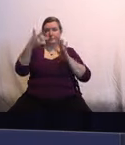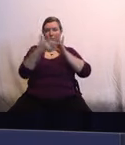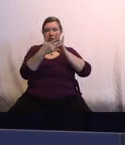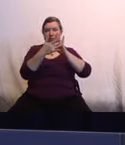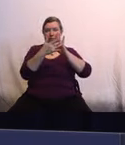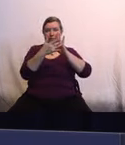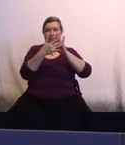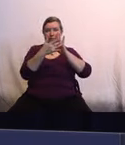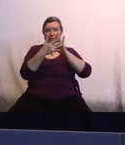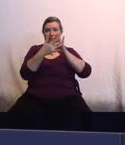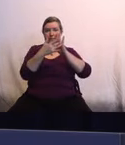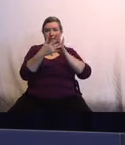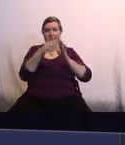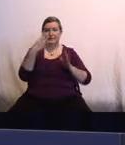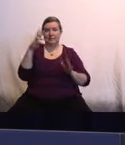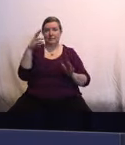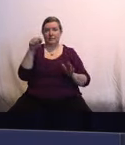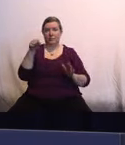of the state